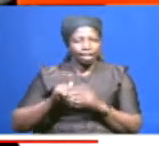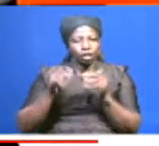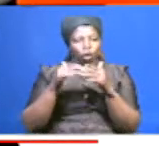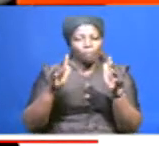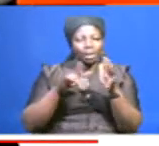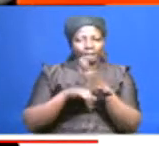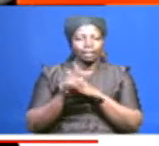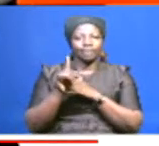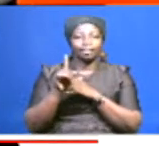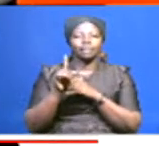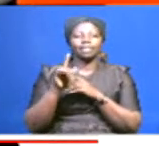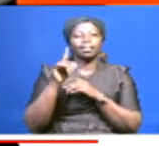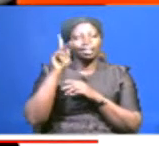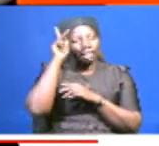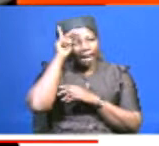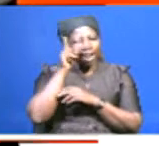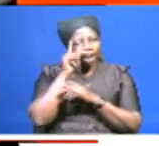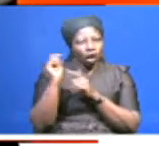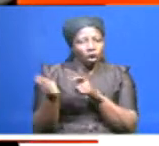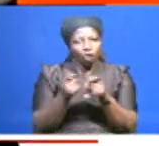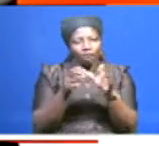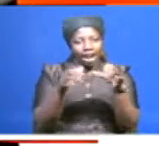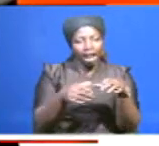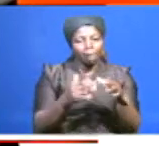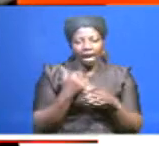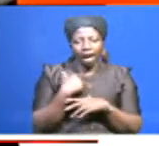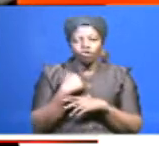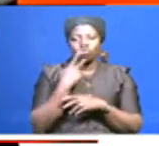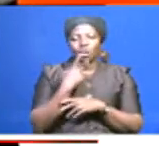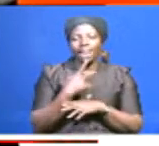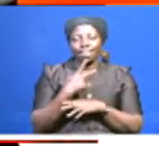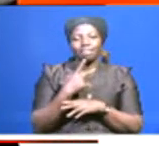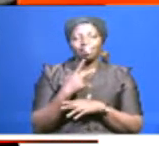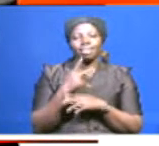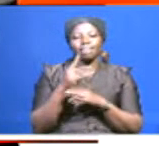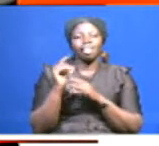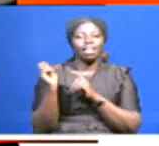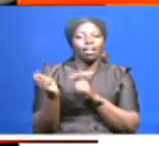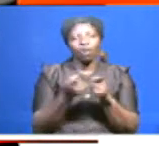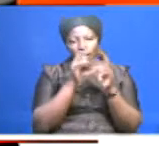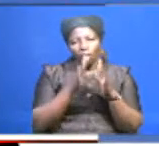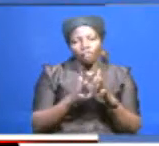The tournament brought together over 200 top lady golfers from across the country.